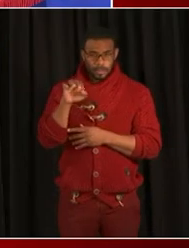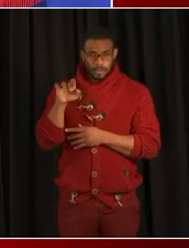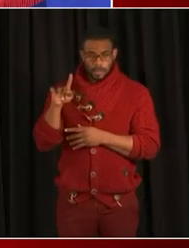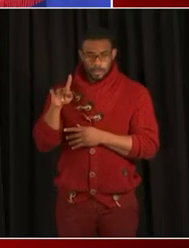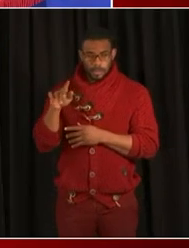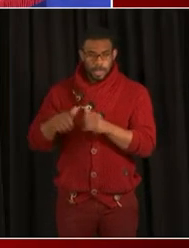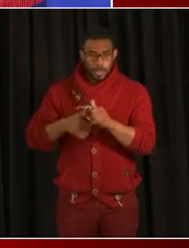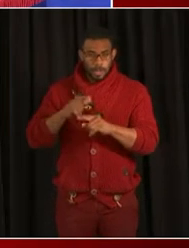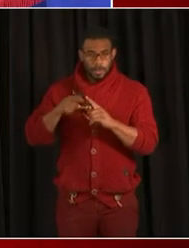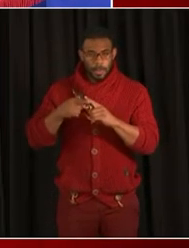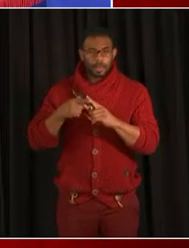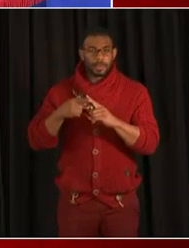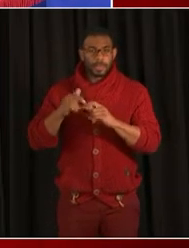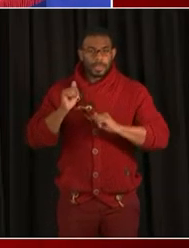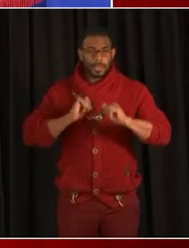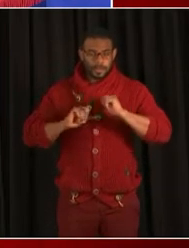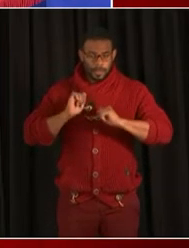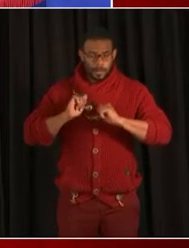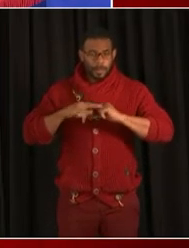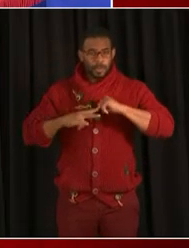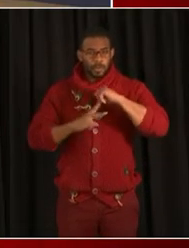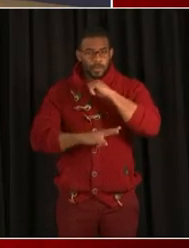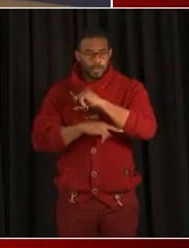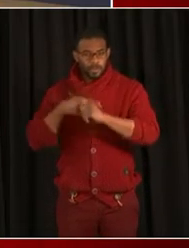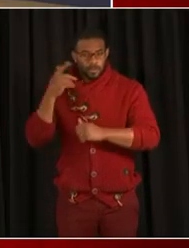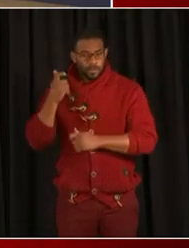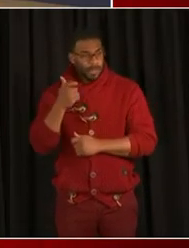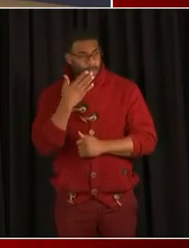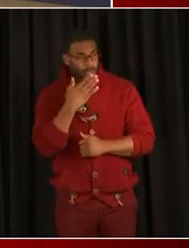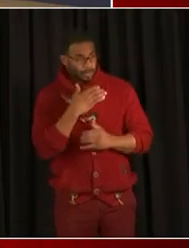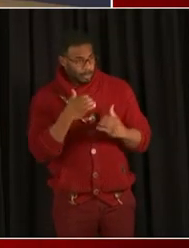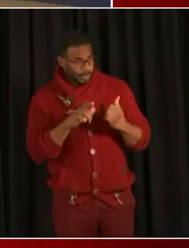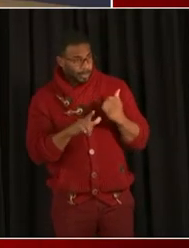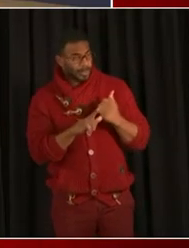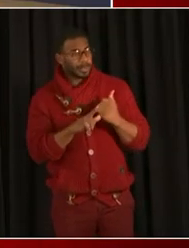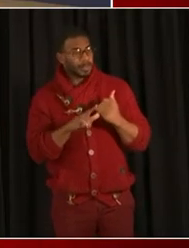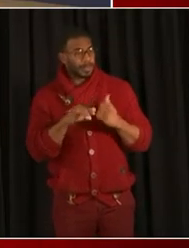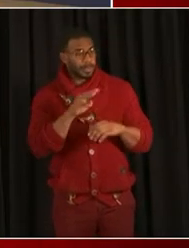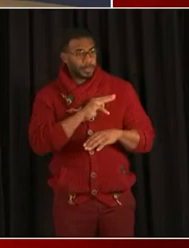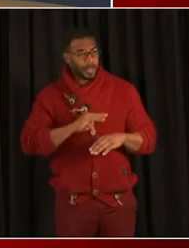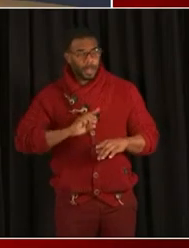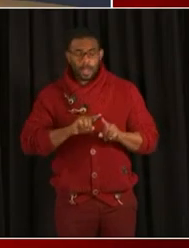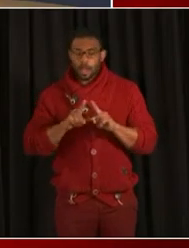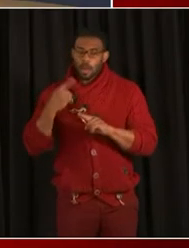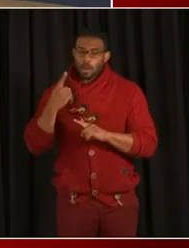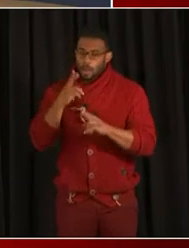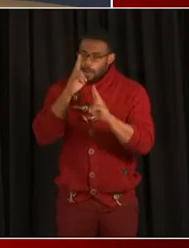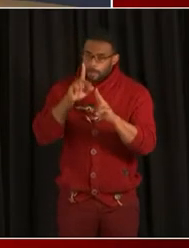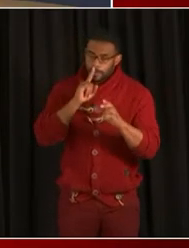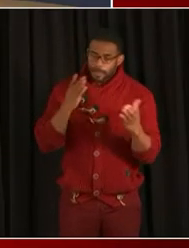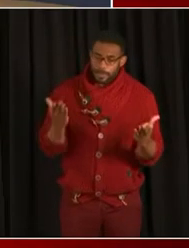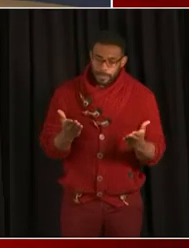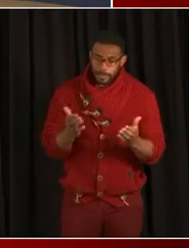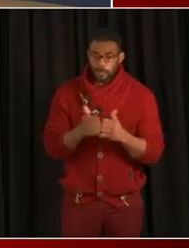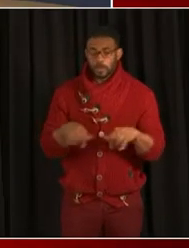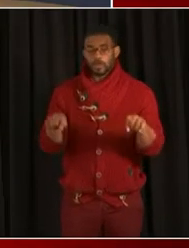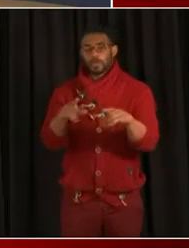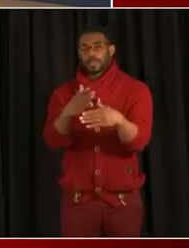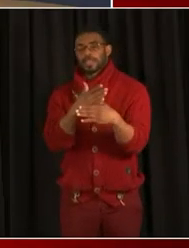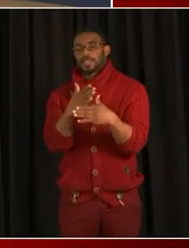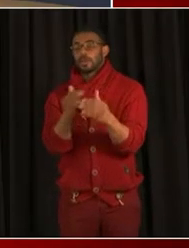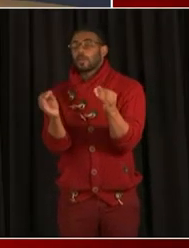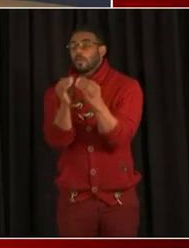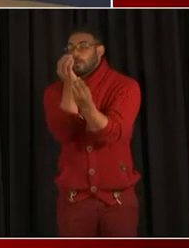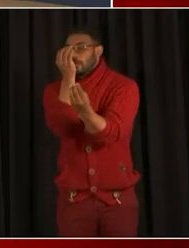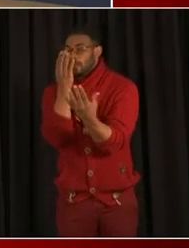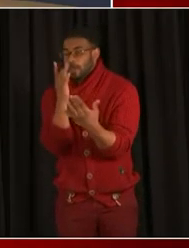the Entertainment Bridge Fund. All right. Thank you so much, Deputy Mayor. As always, honored to be here and to